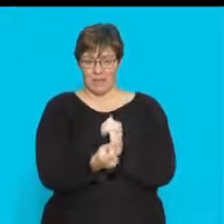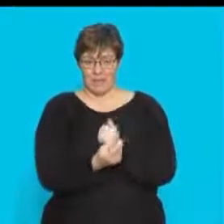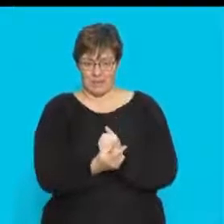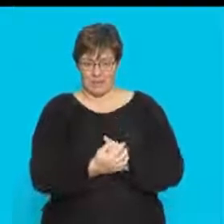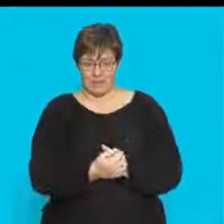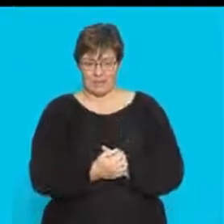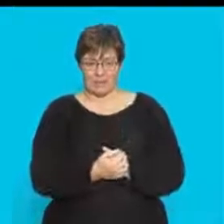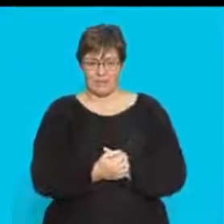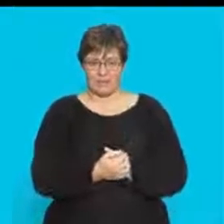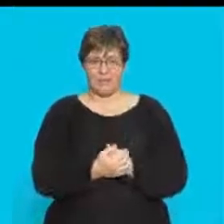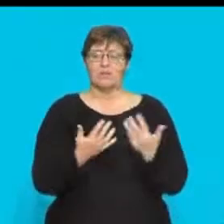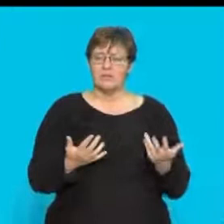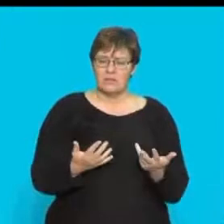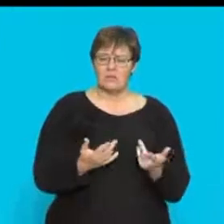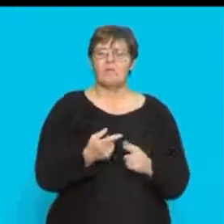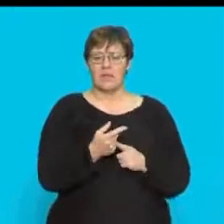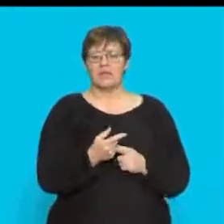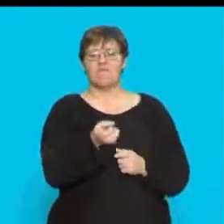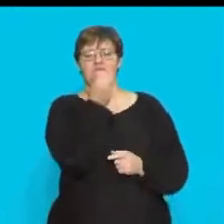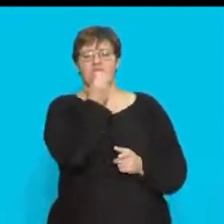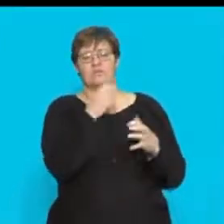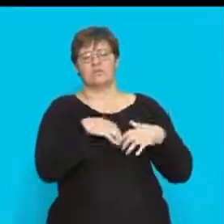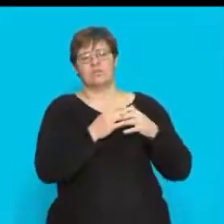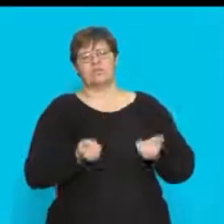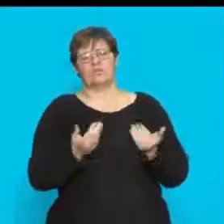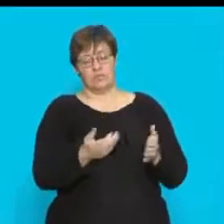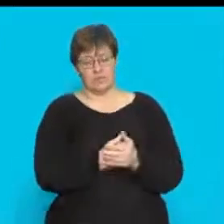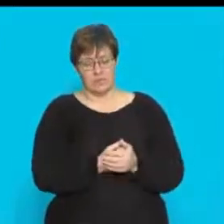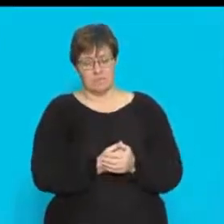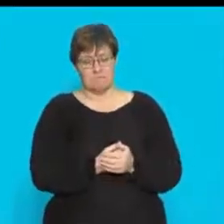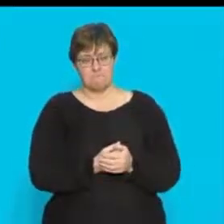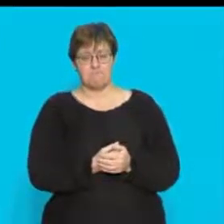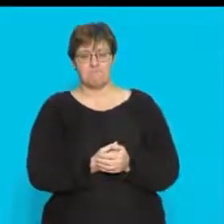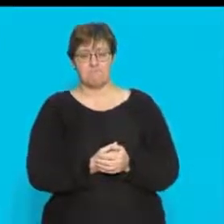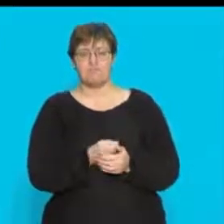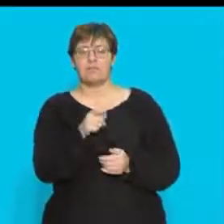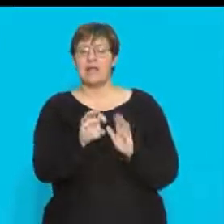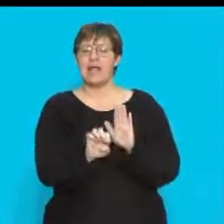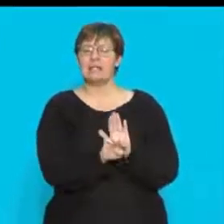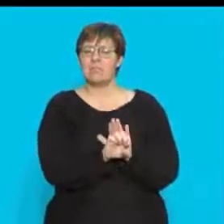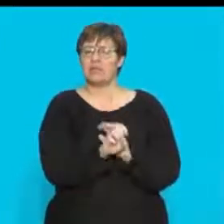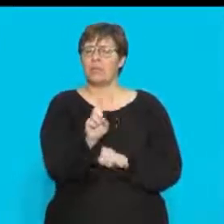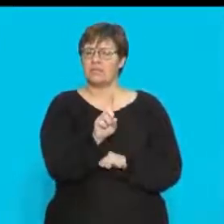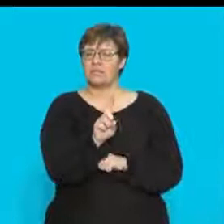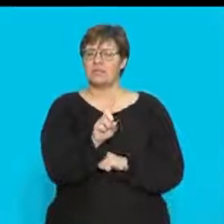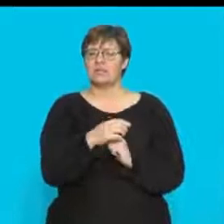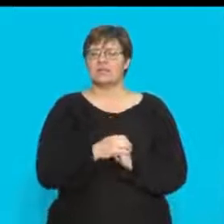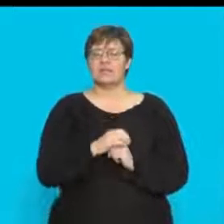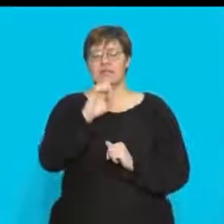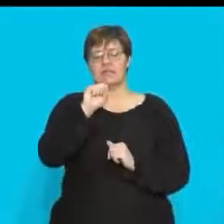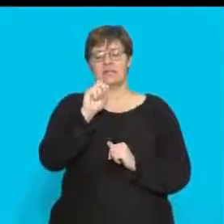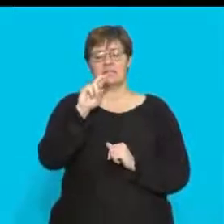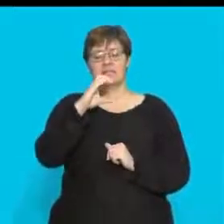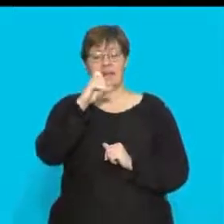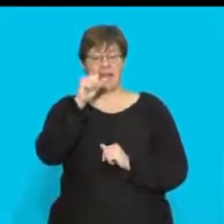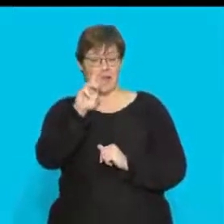as I said to you again, we're going to have the food. Here is an example, all right, sometimes a sucker,